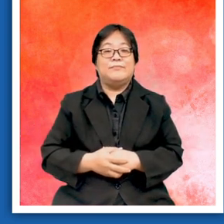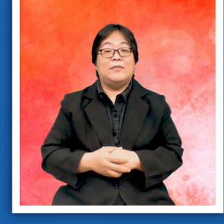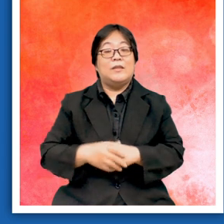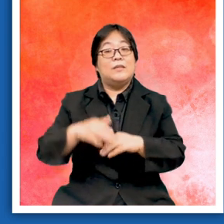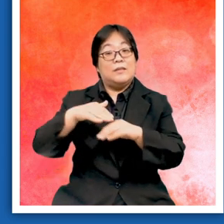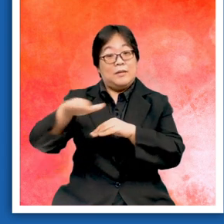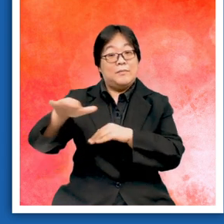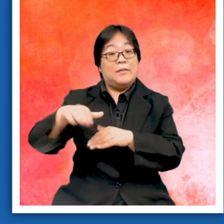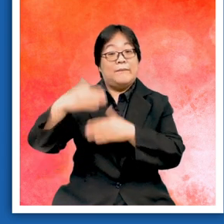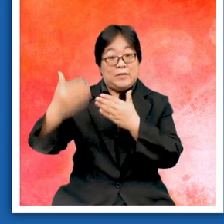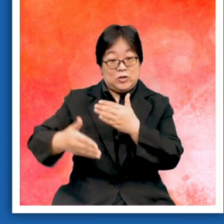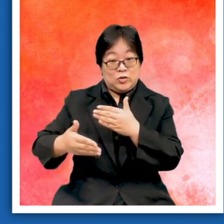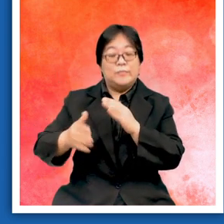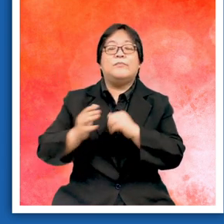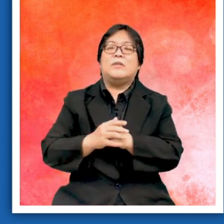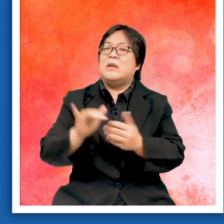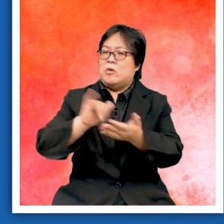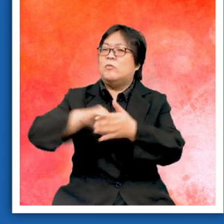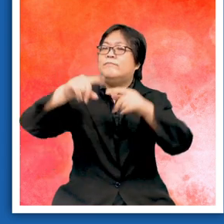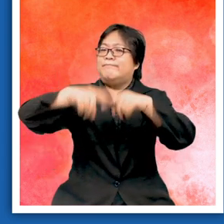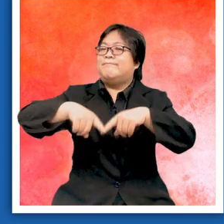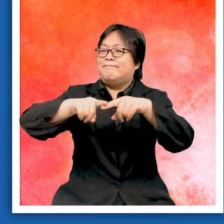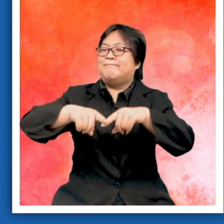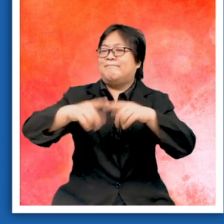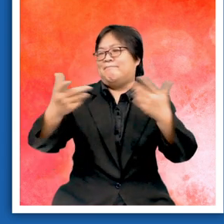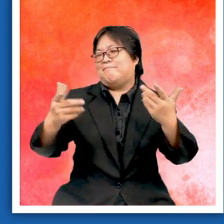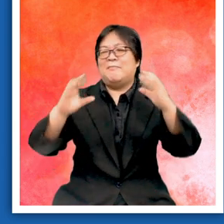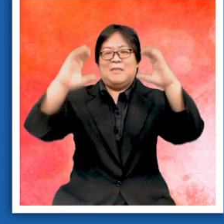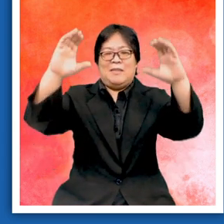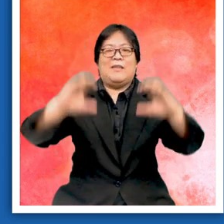and finish. So depends on the configuration.